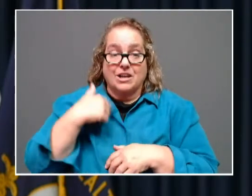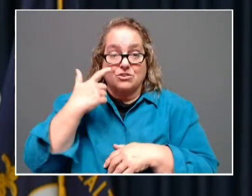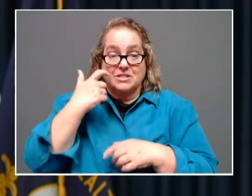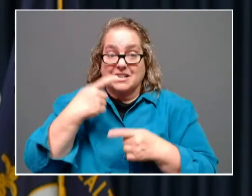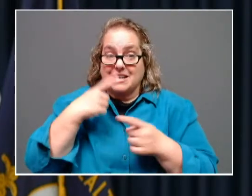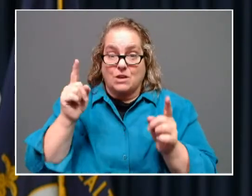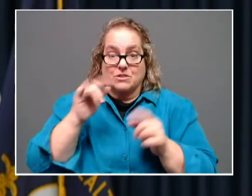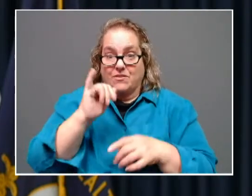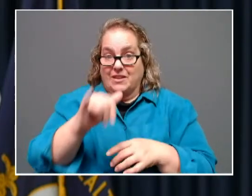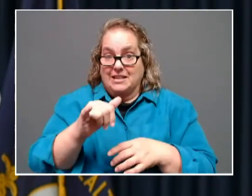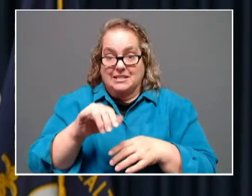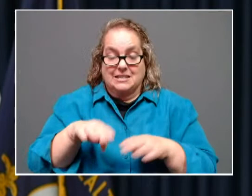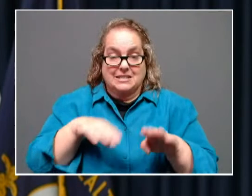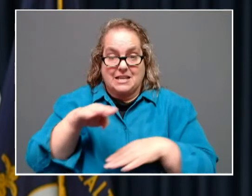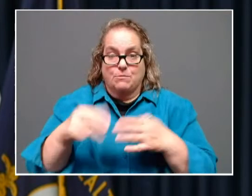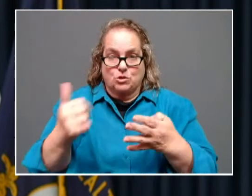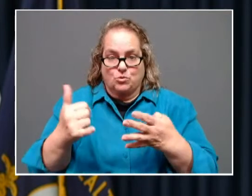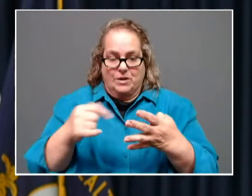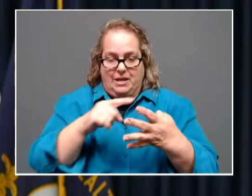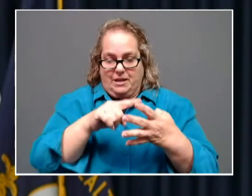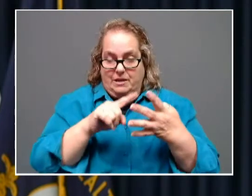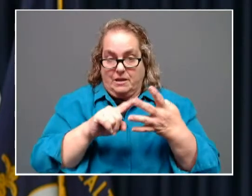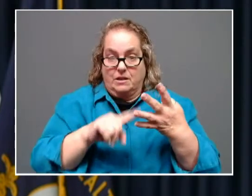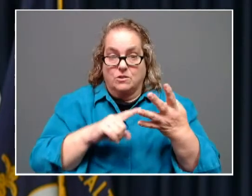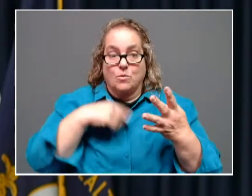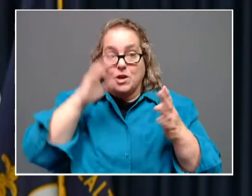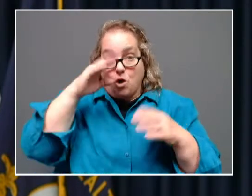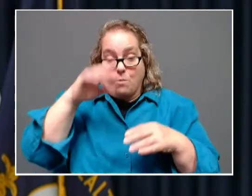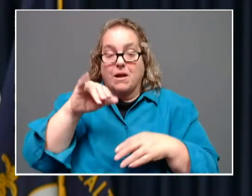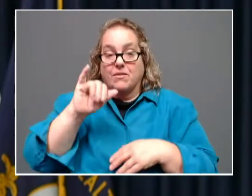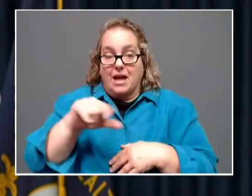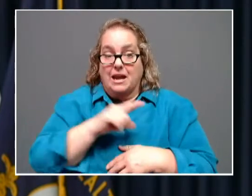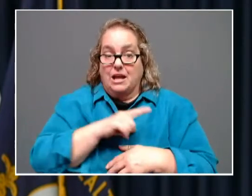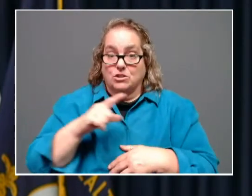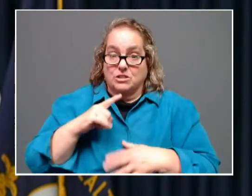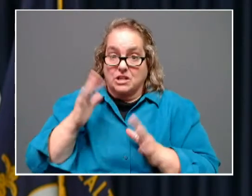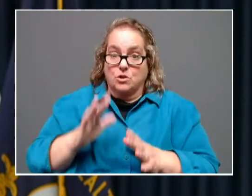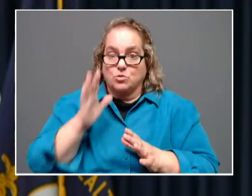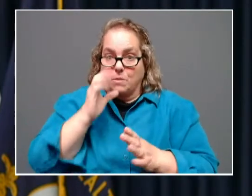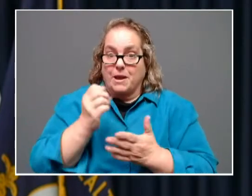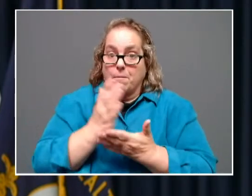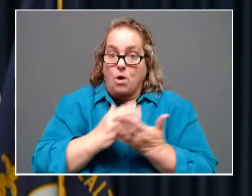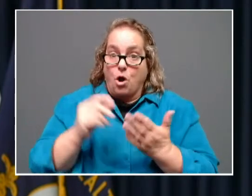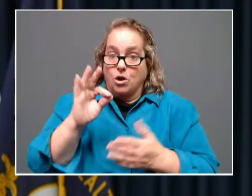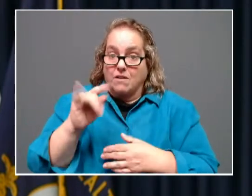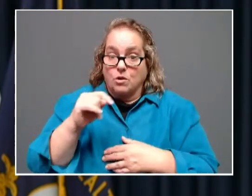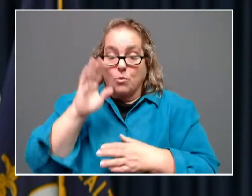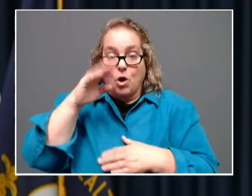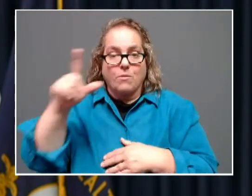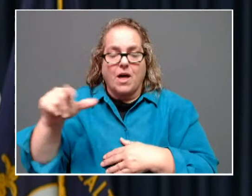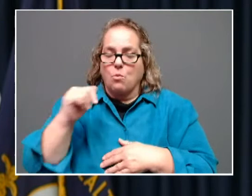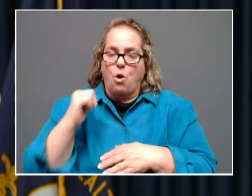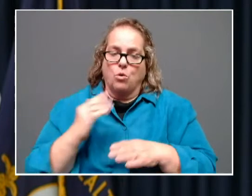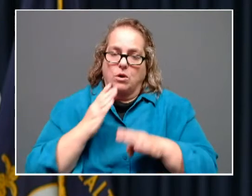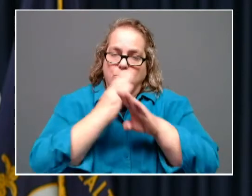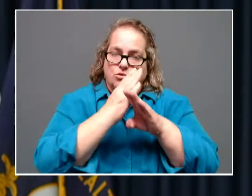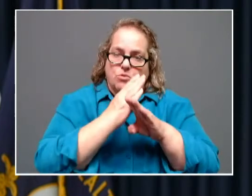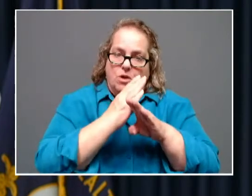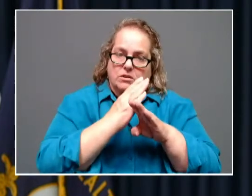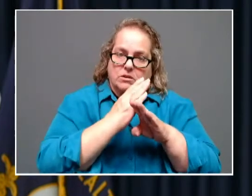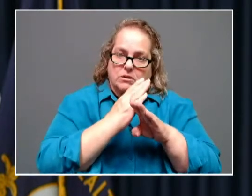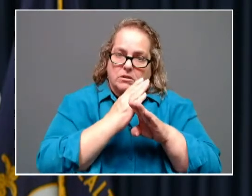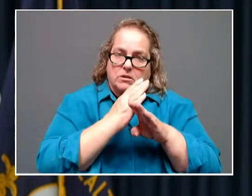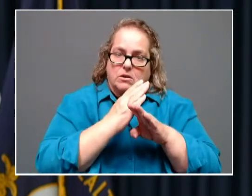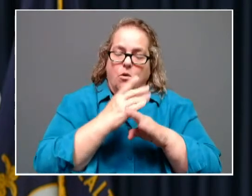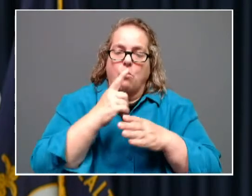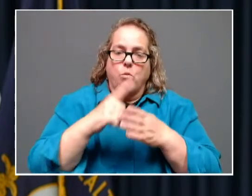today, so we certainly hope that lawmakers will be a part of it. We hope that they will not obstruct what the vast